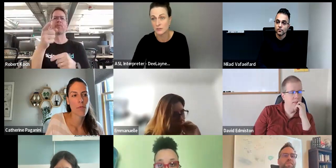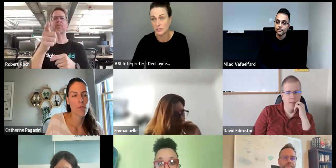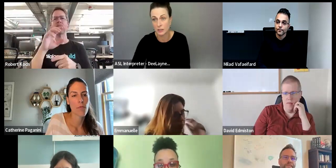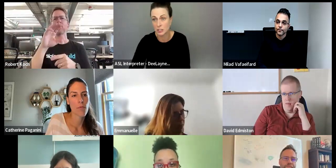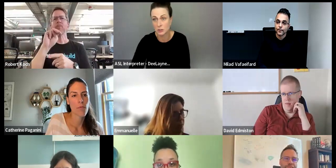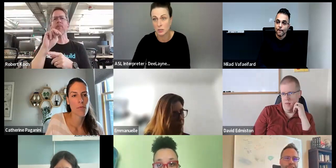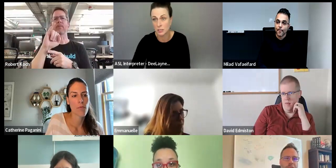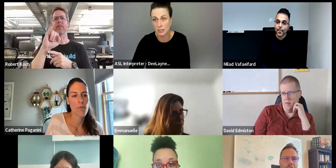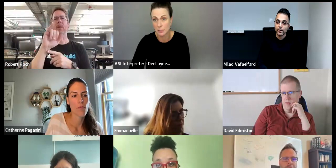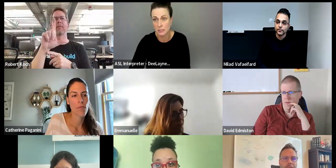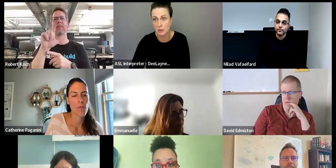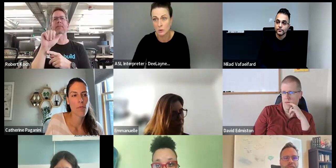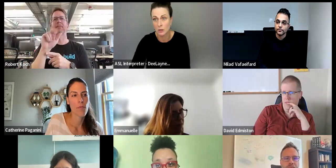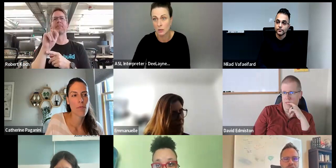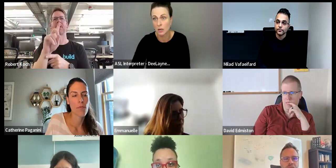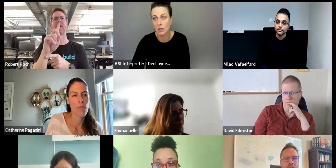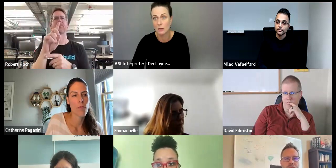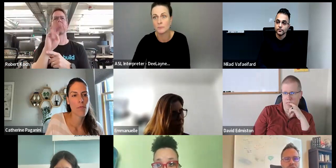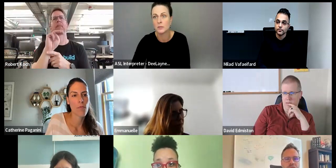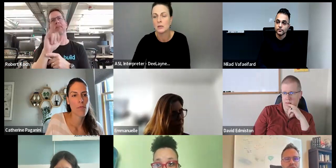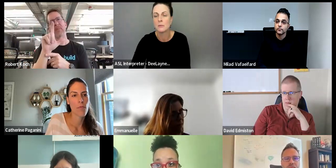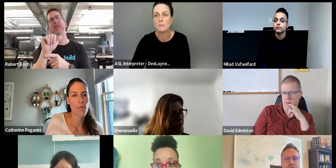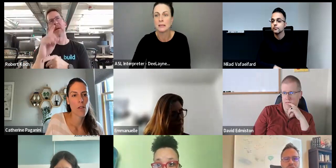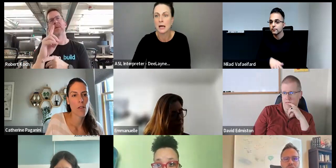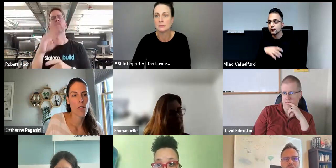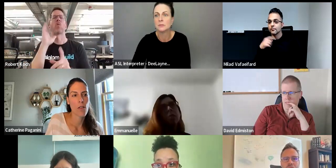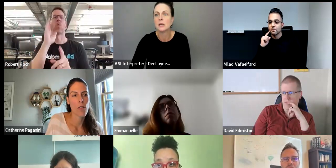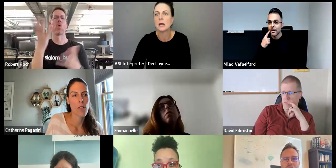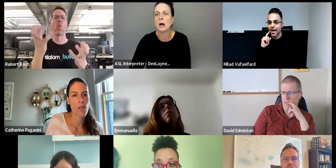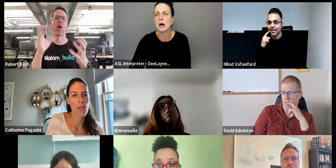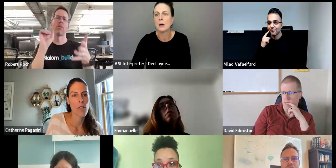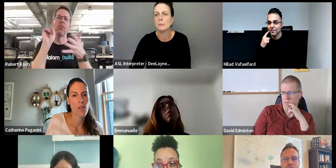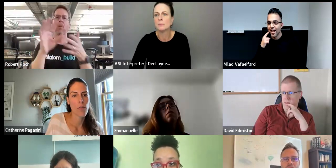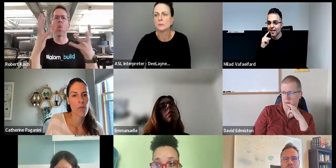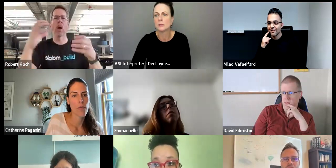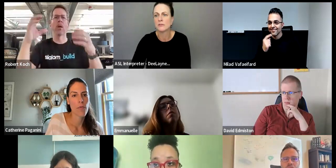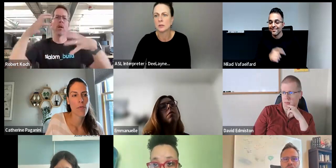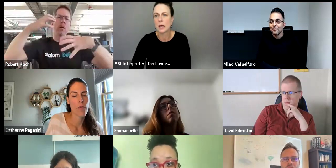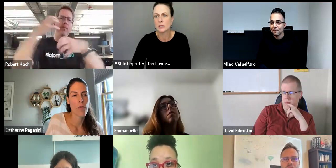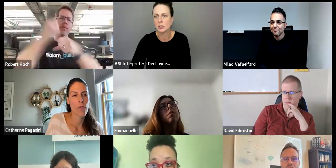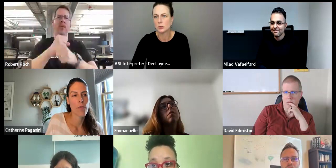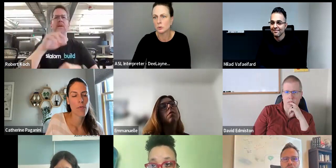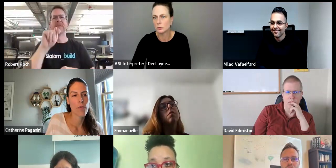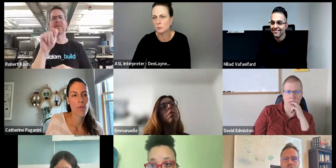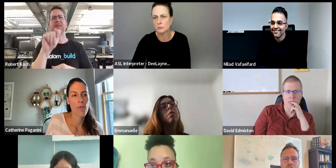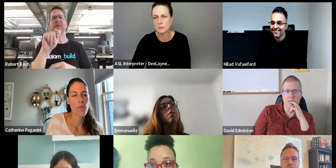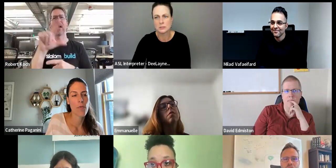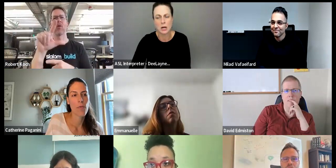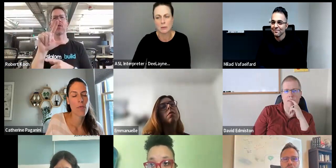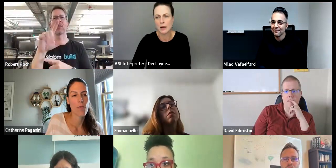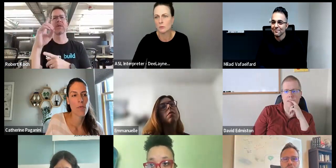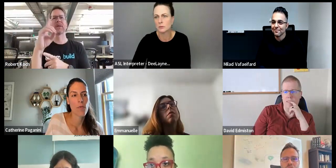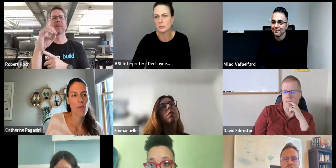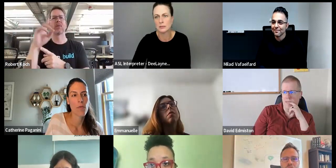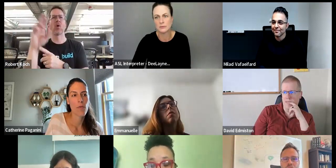for the different issues on documents or Milan, if you'd like to